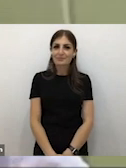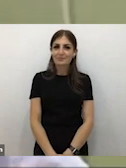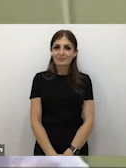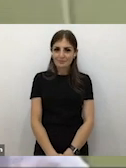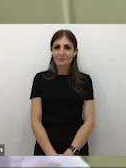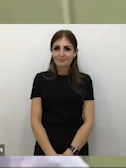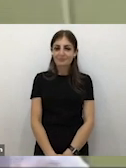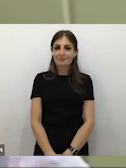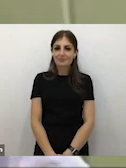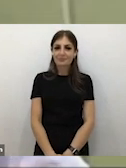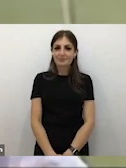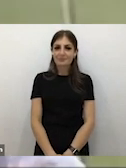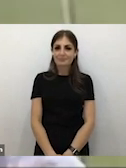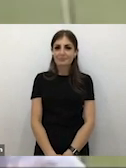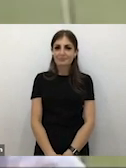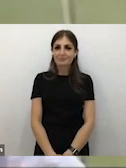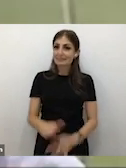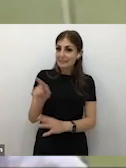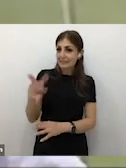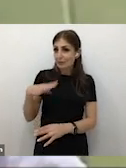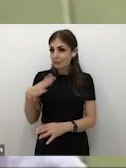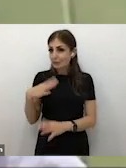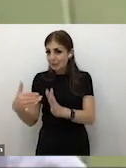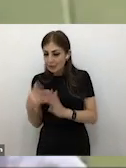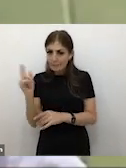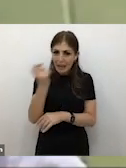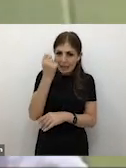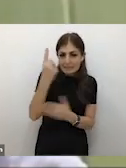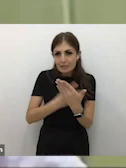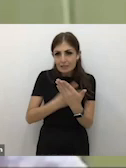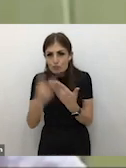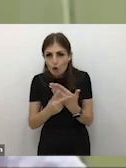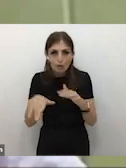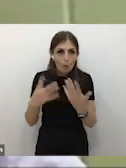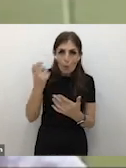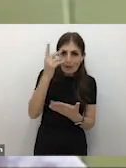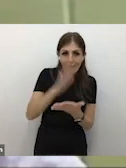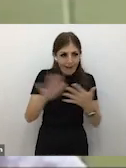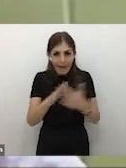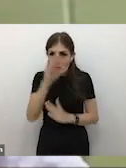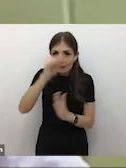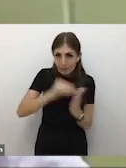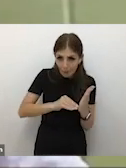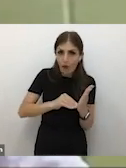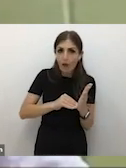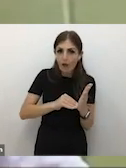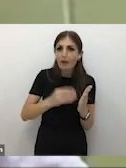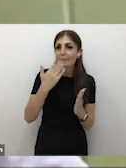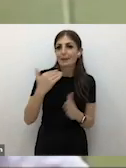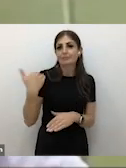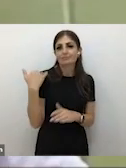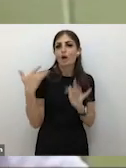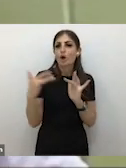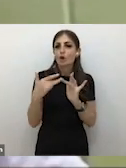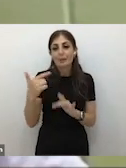So if you need any help with understanding the program or with understanding how you can apply for the program, you can contact